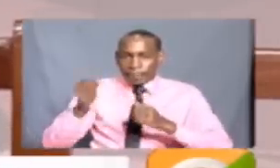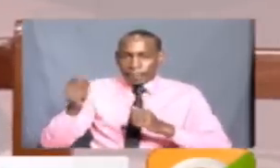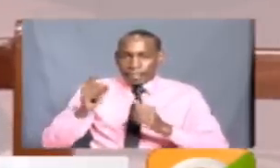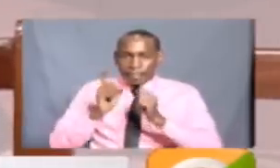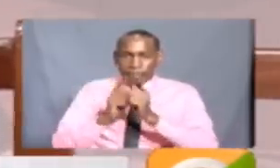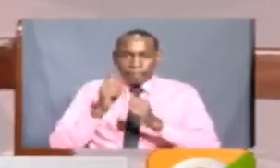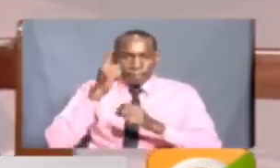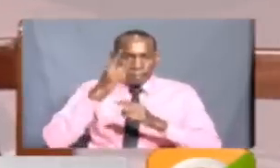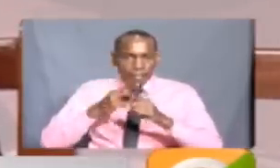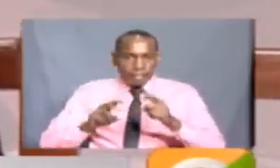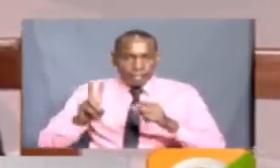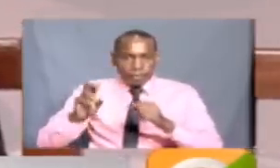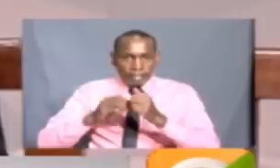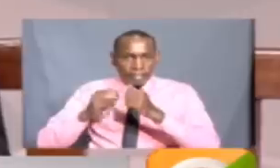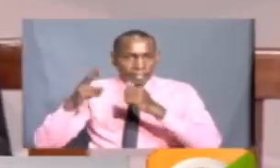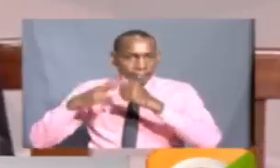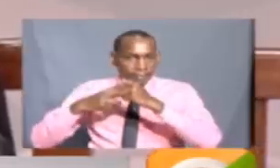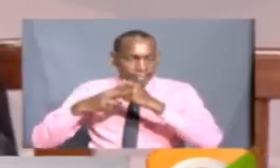November